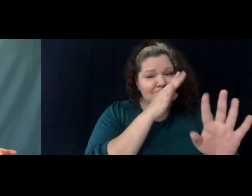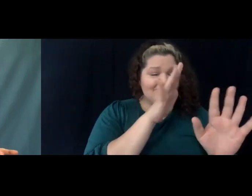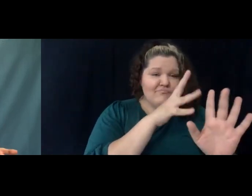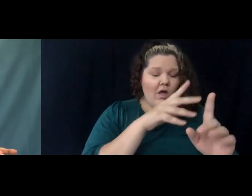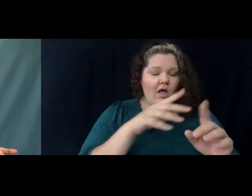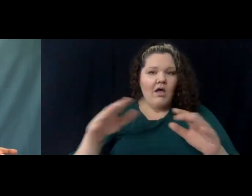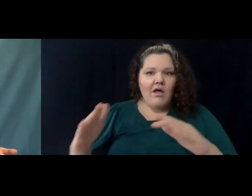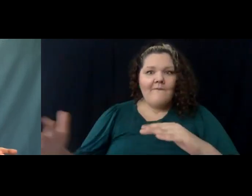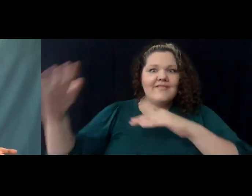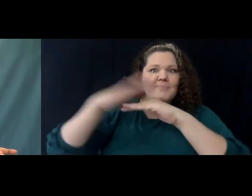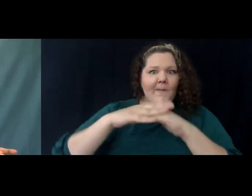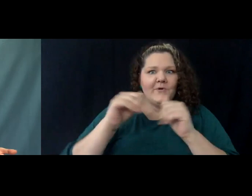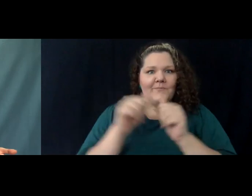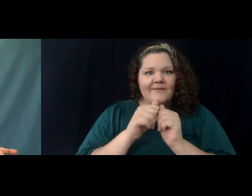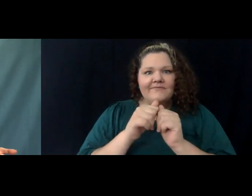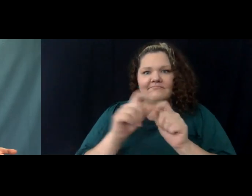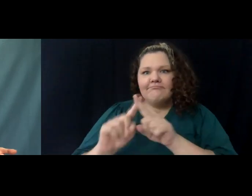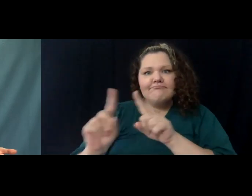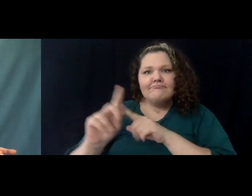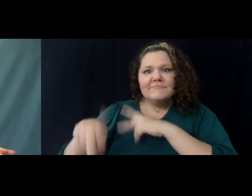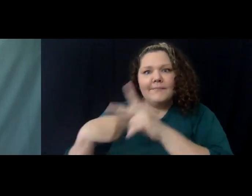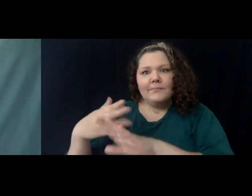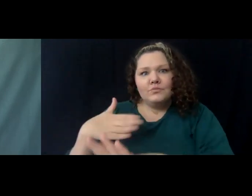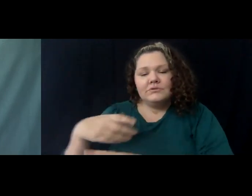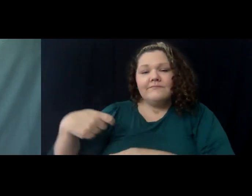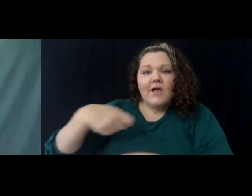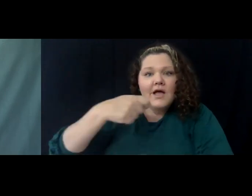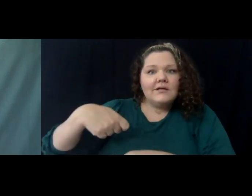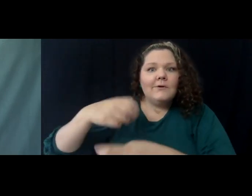the lyrics, there's your lyrical music,